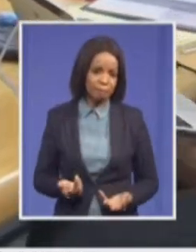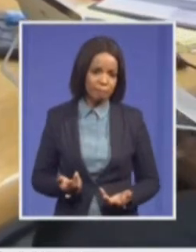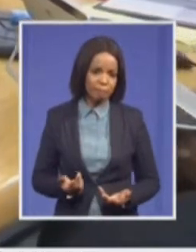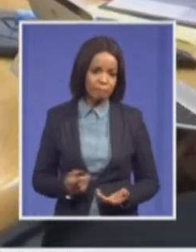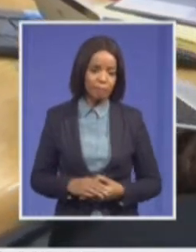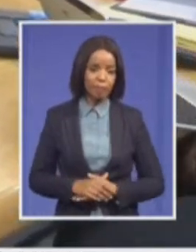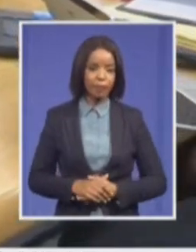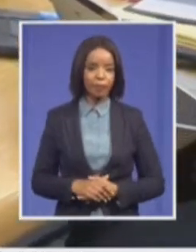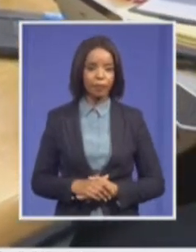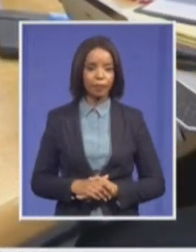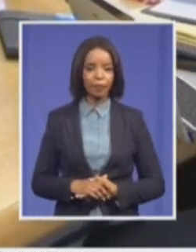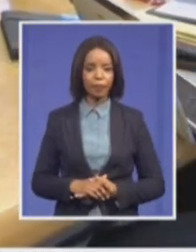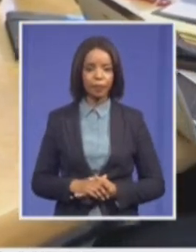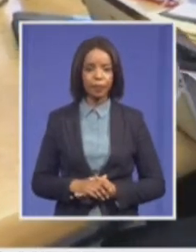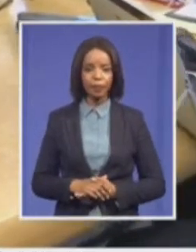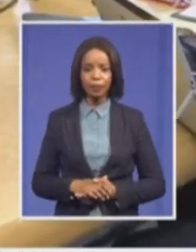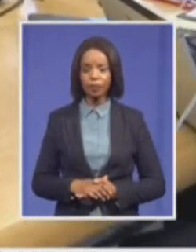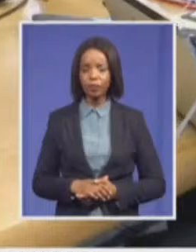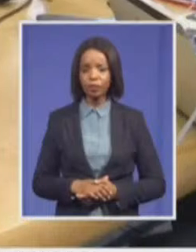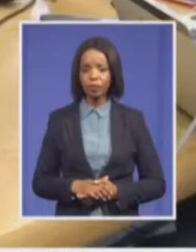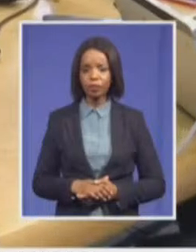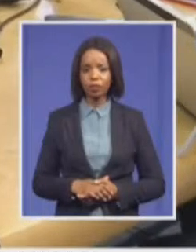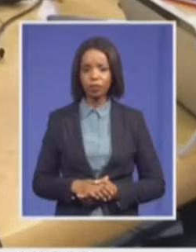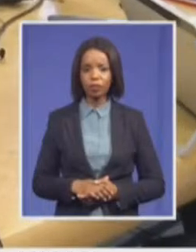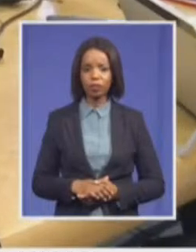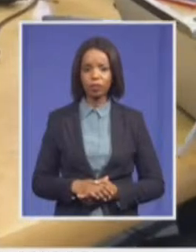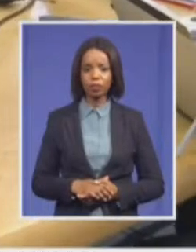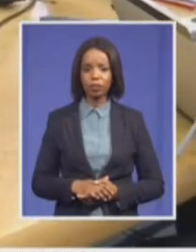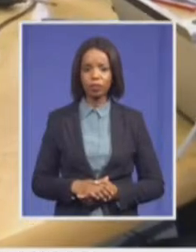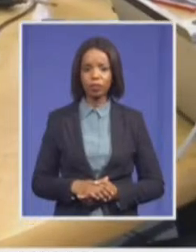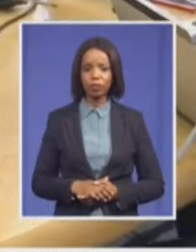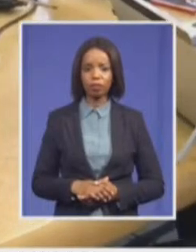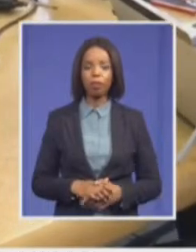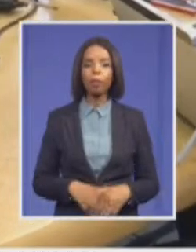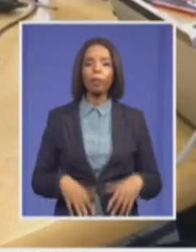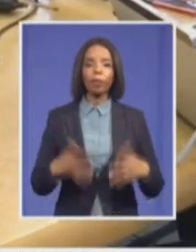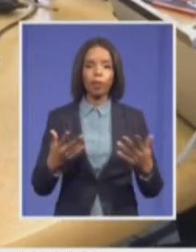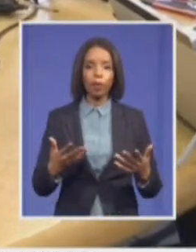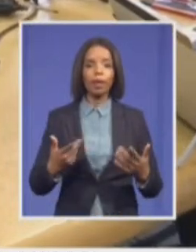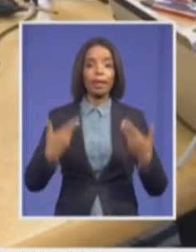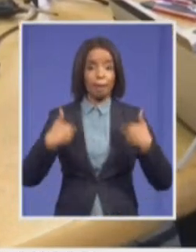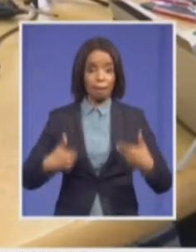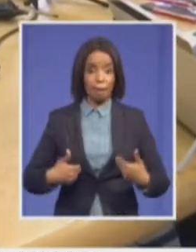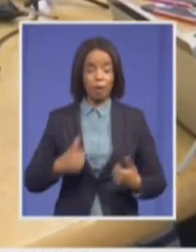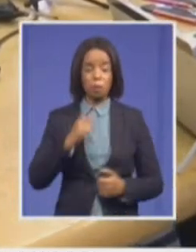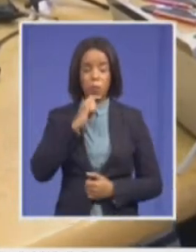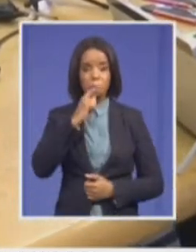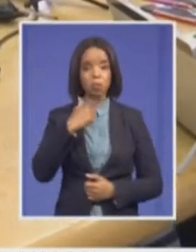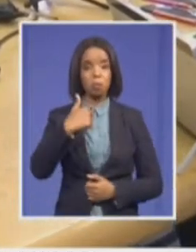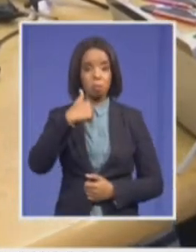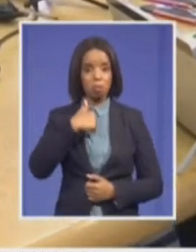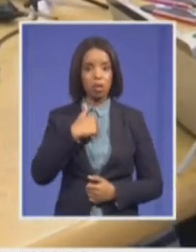What basically I was pointing out was what is interdicted